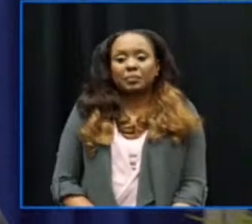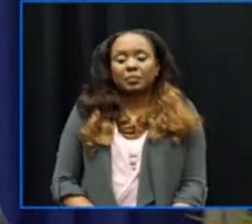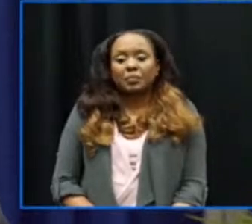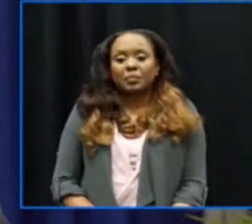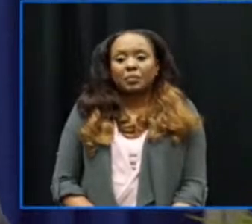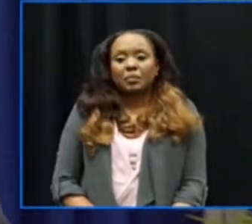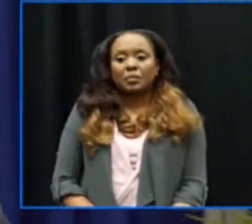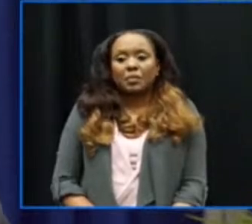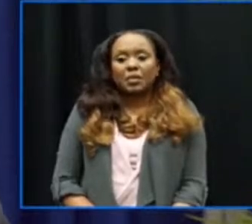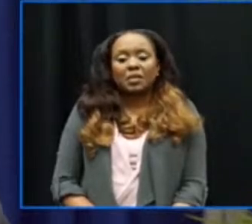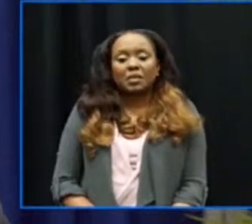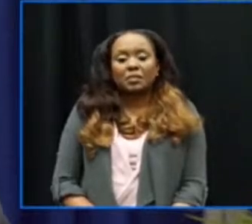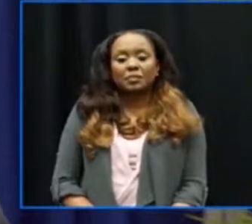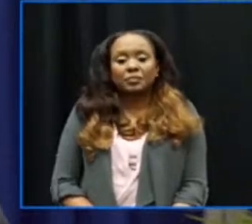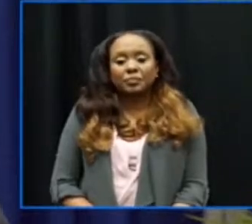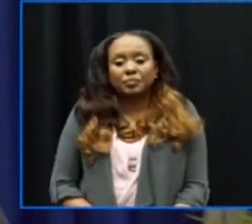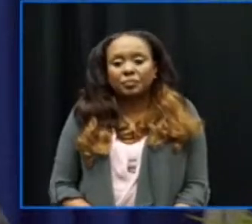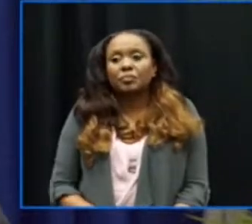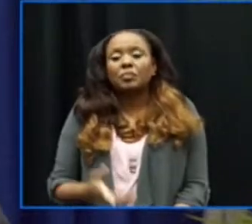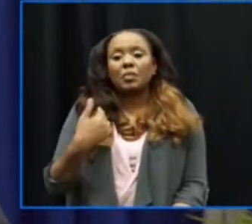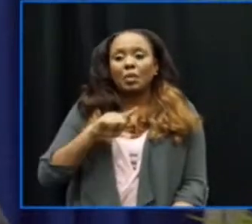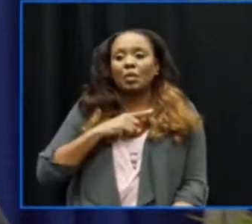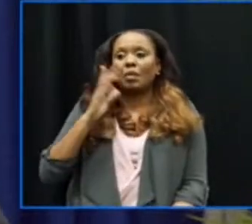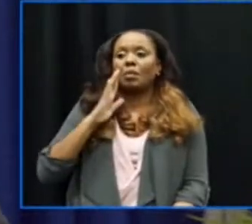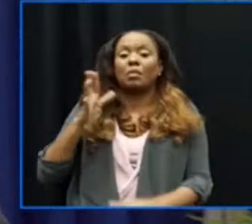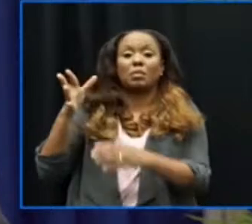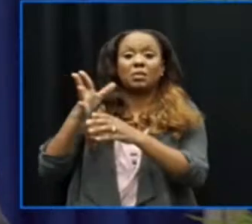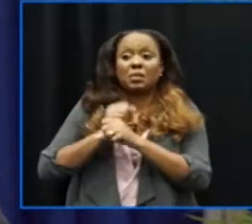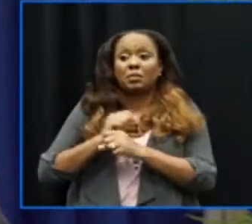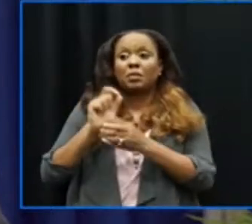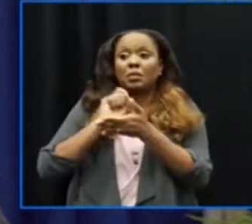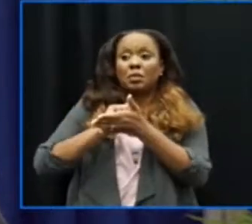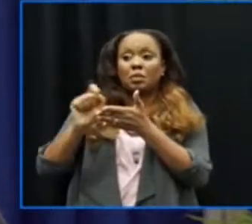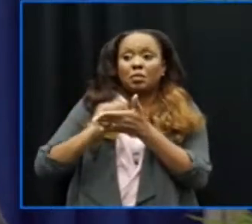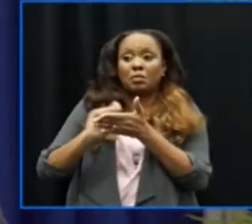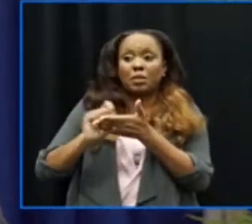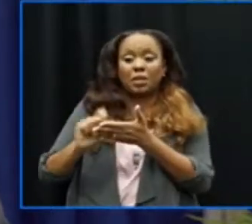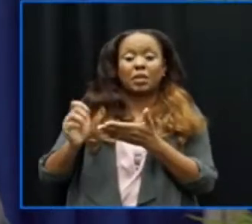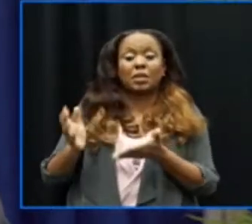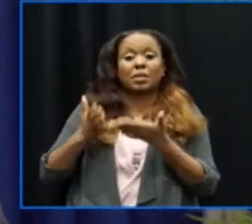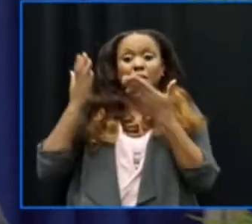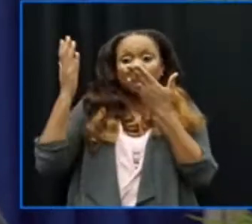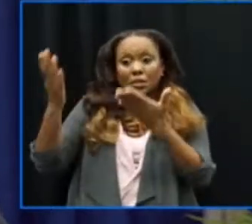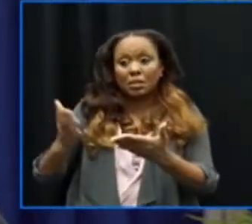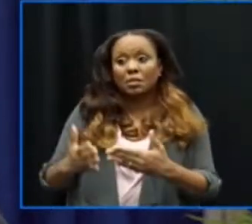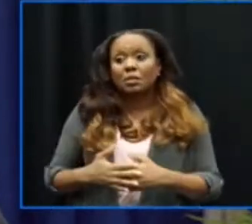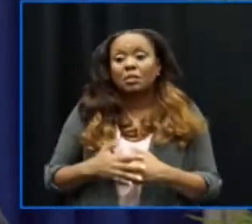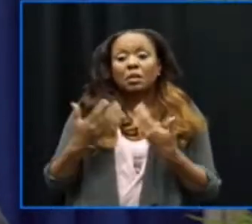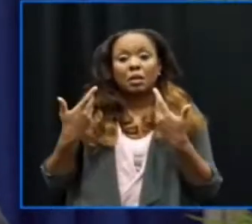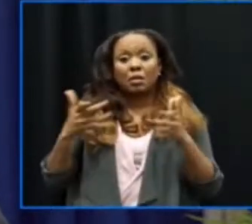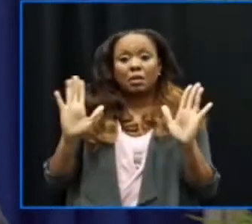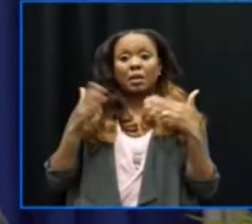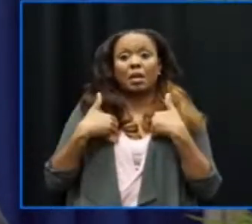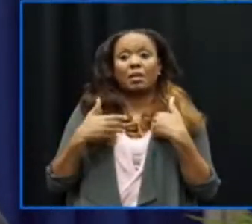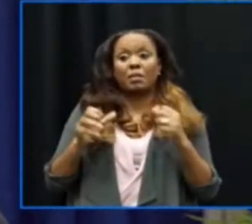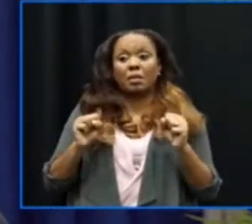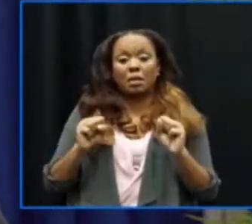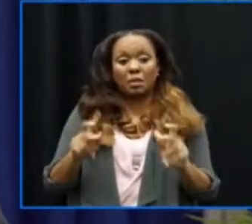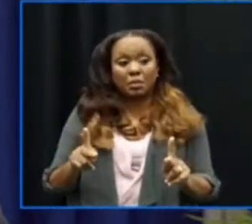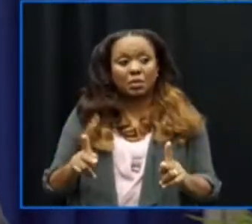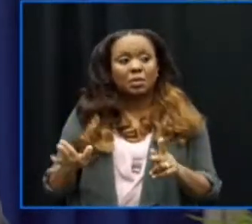available to receive written submissions so that they have had the opportunity already to